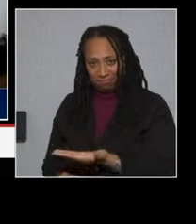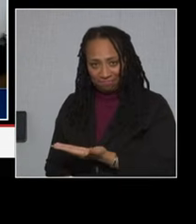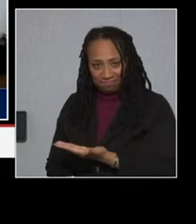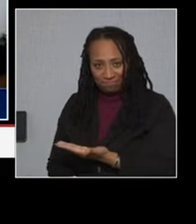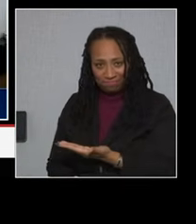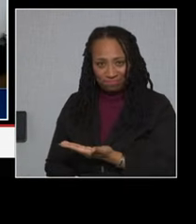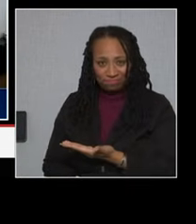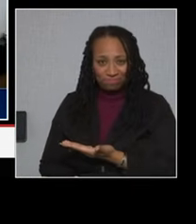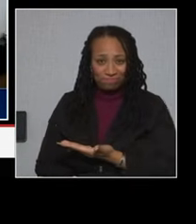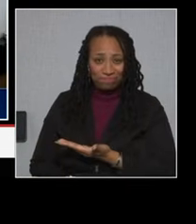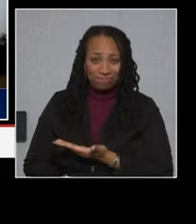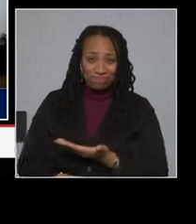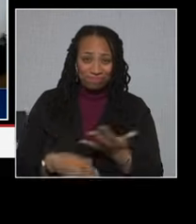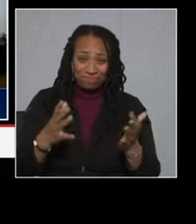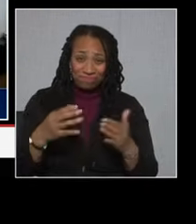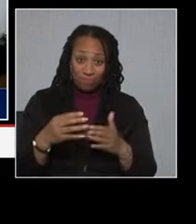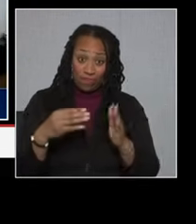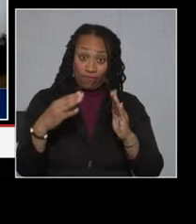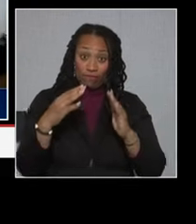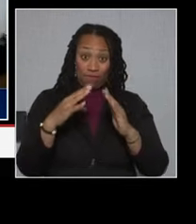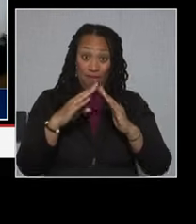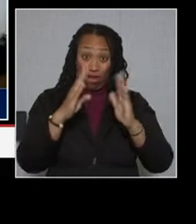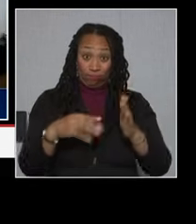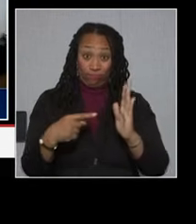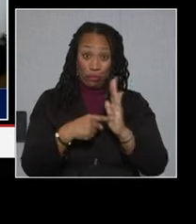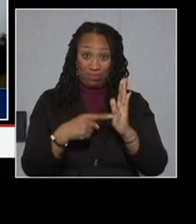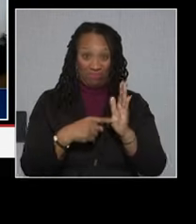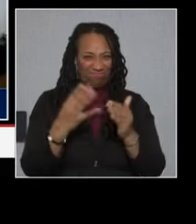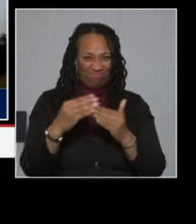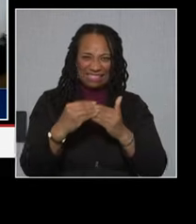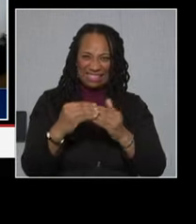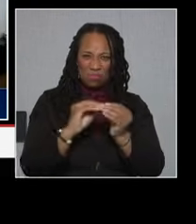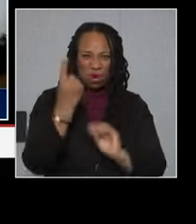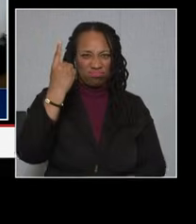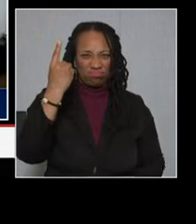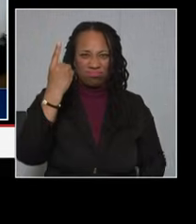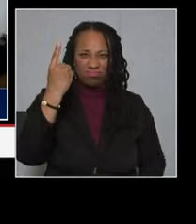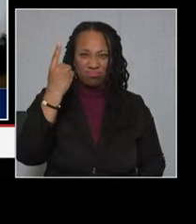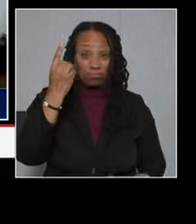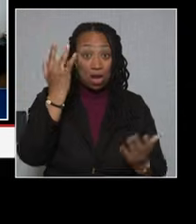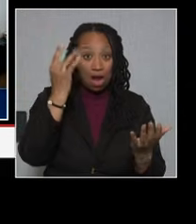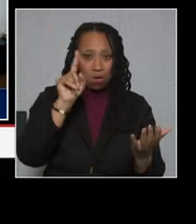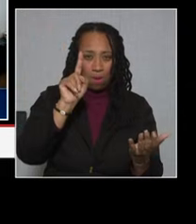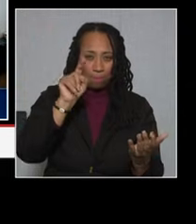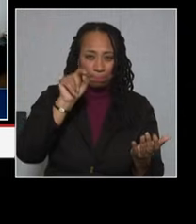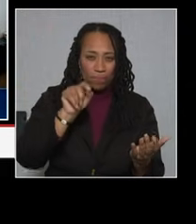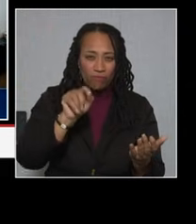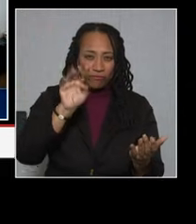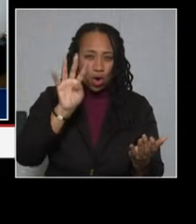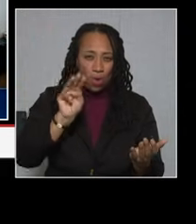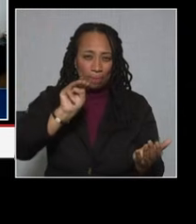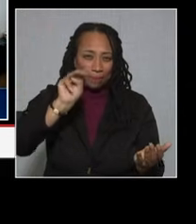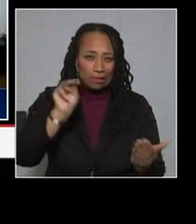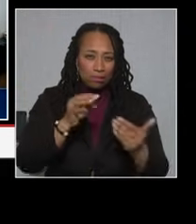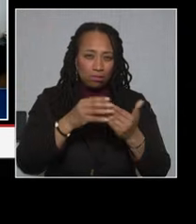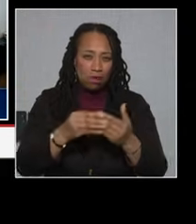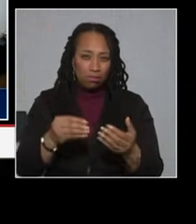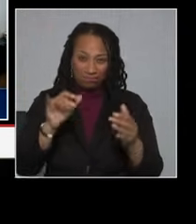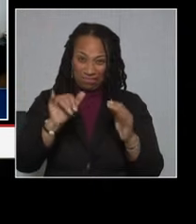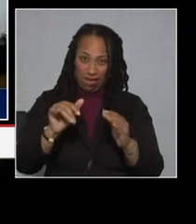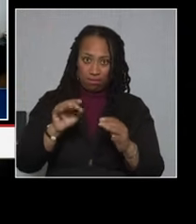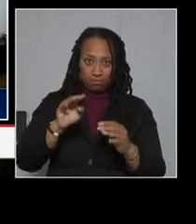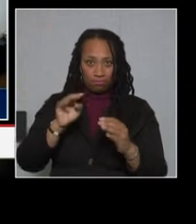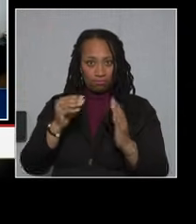the last decade, and that has helped us add more than 15,000 new affordable homes